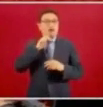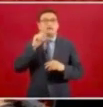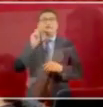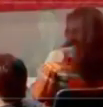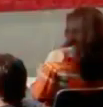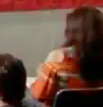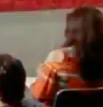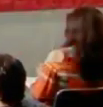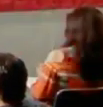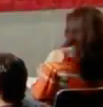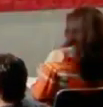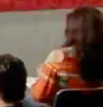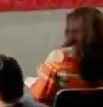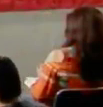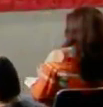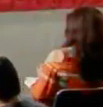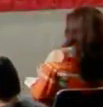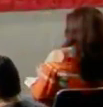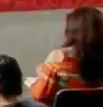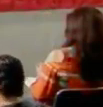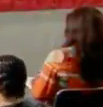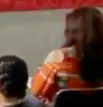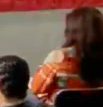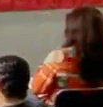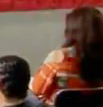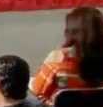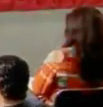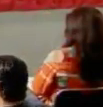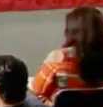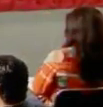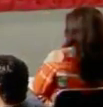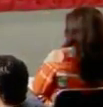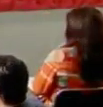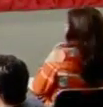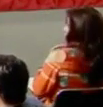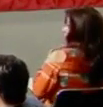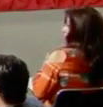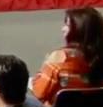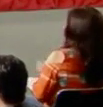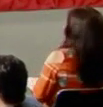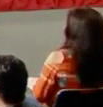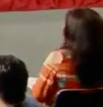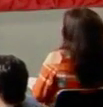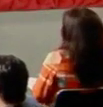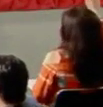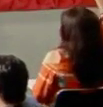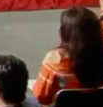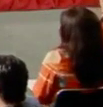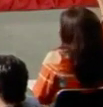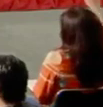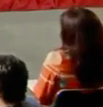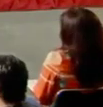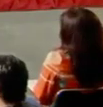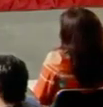presenting this information, and you'll see how the amount of recovered patients also increases. And